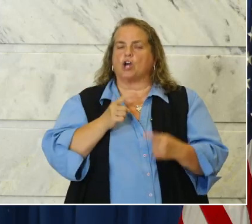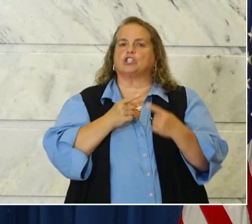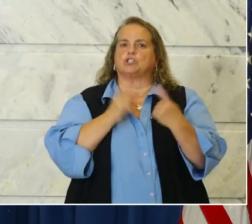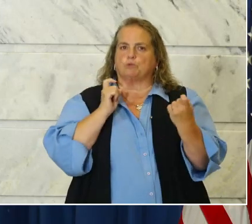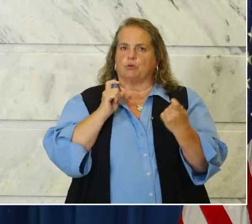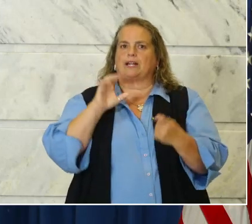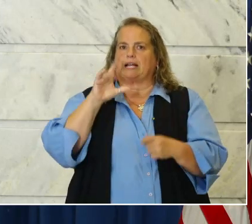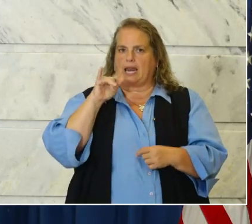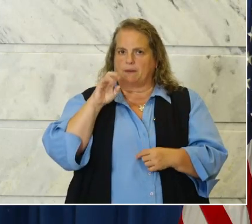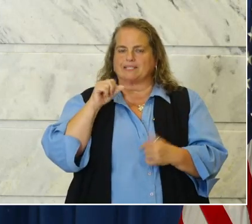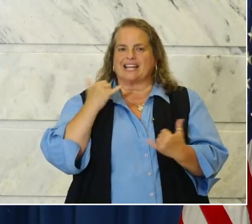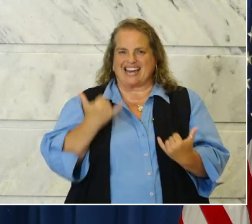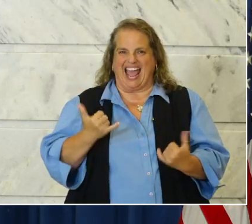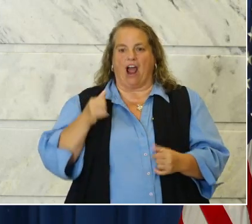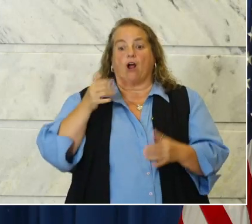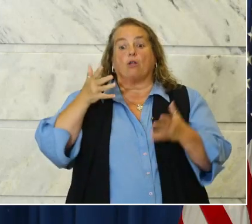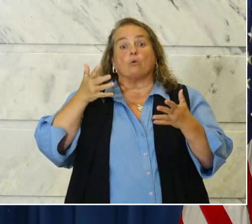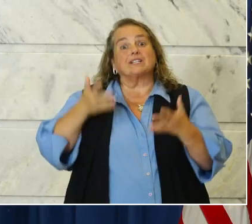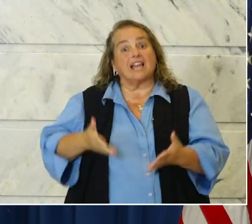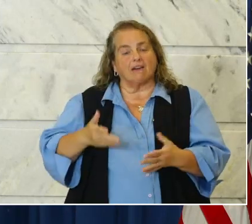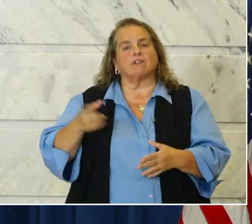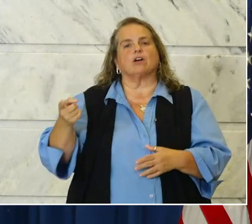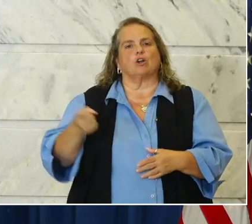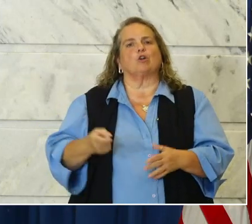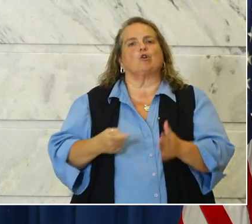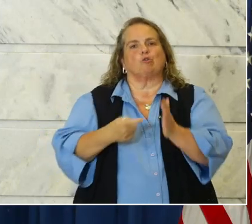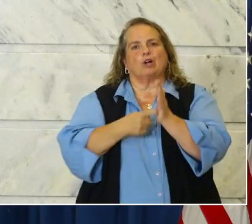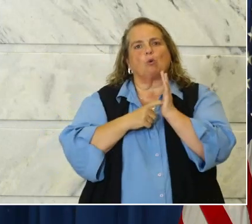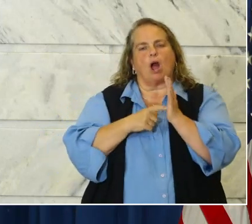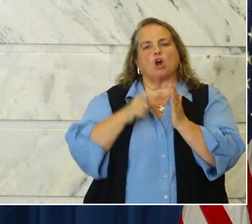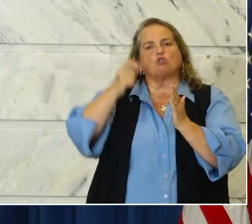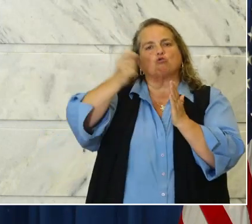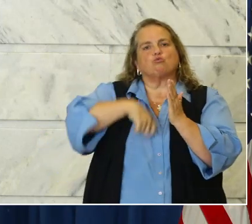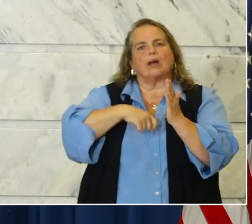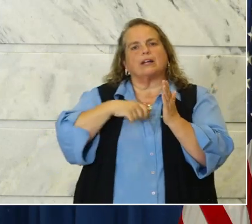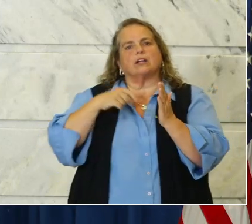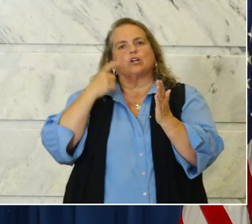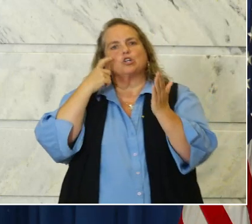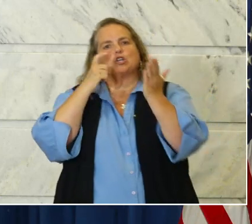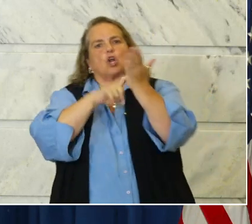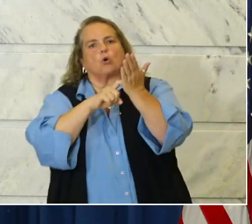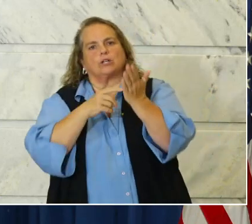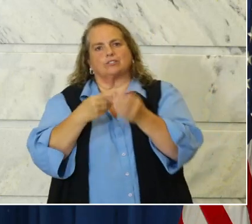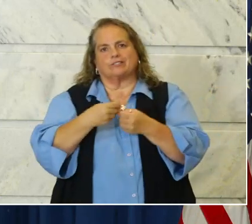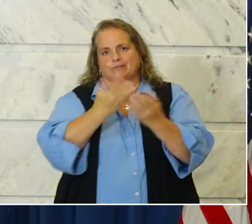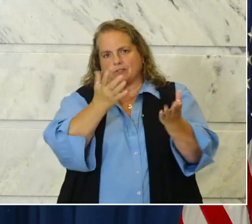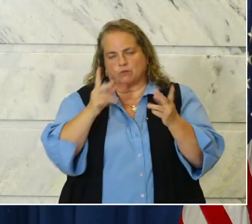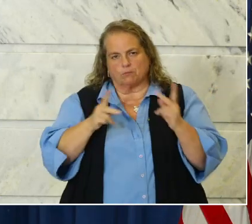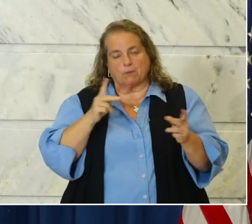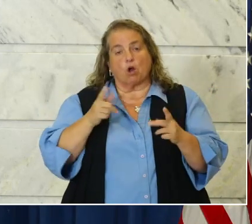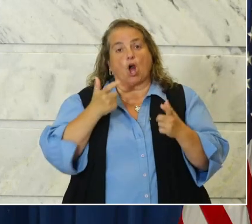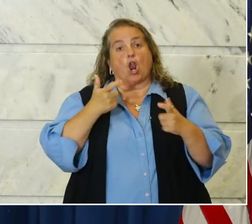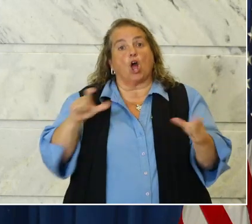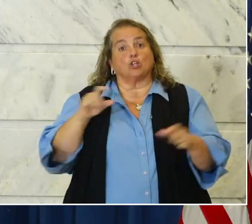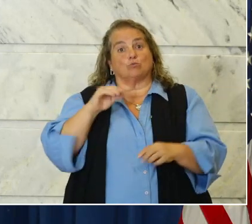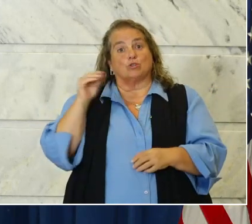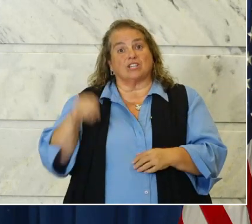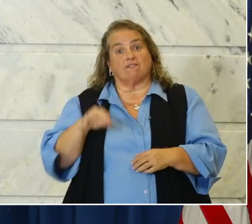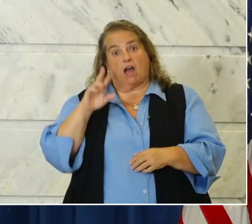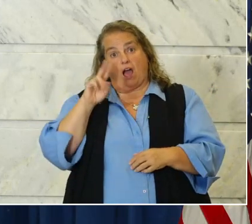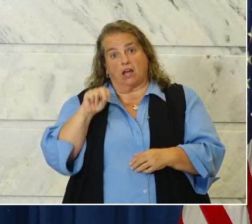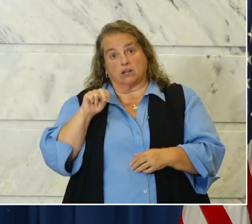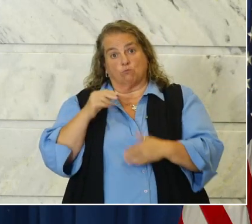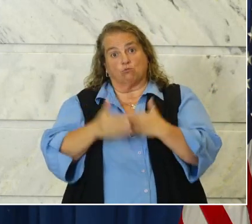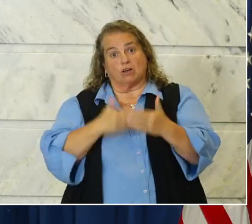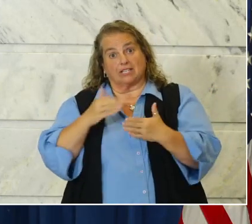that formal written notice of determination. A large percentage of unprocessed claims at this point